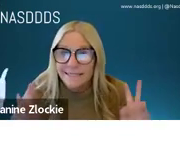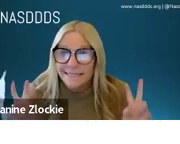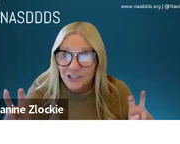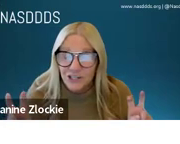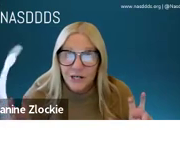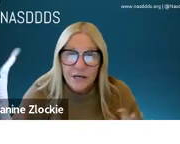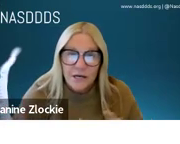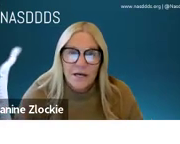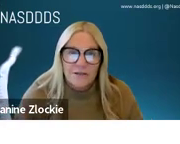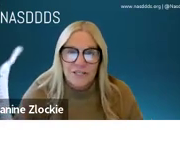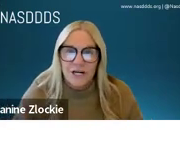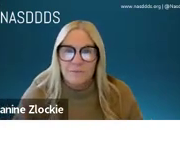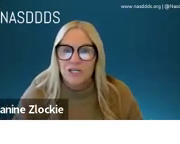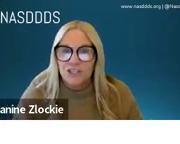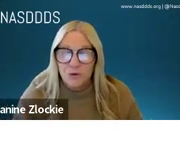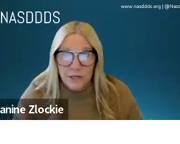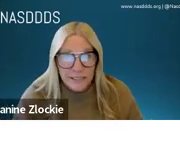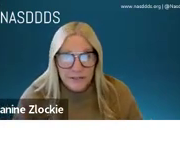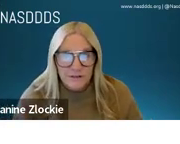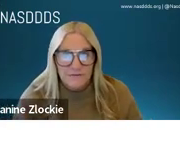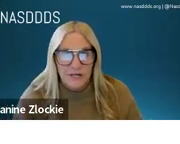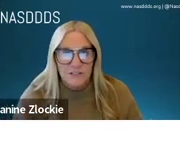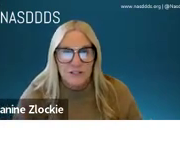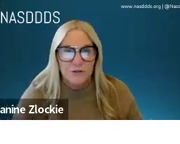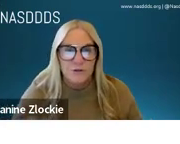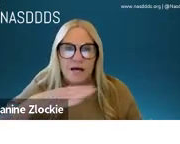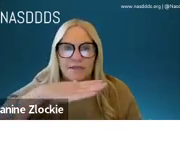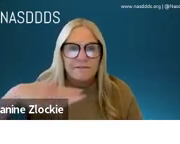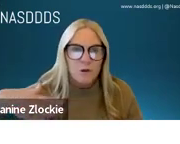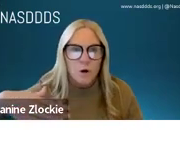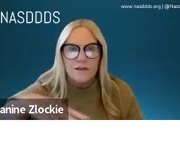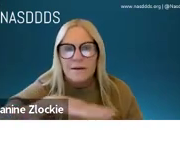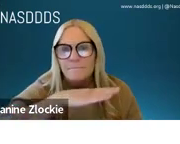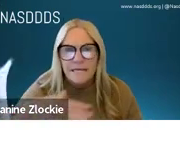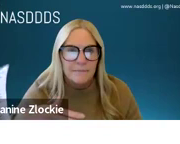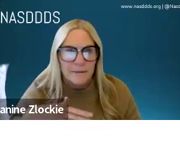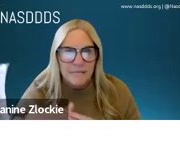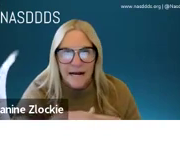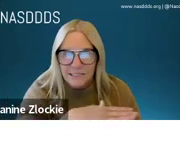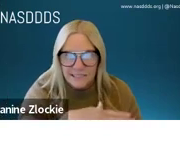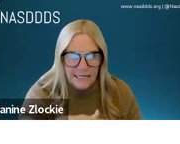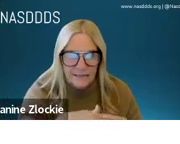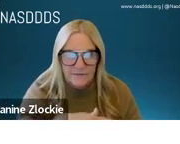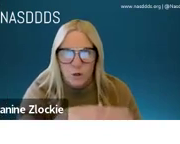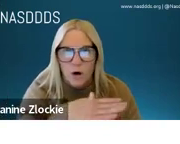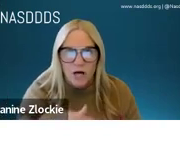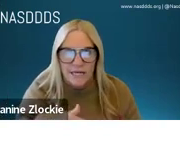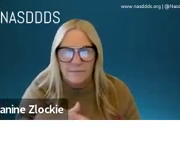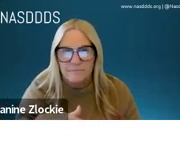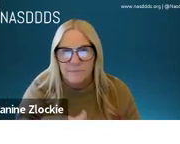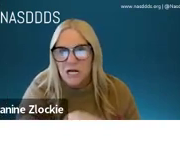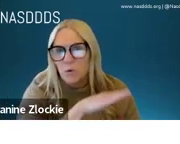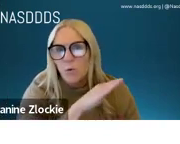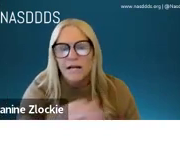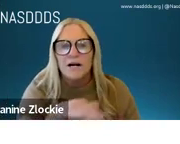by its nature, the term assurance refers to the floor, the minimum guarantees for